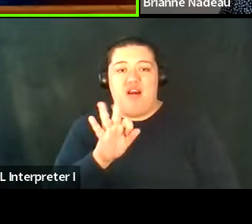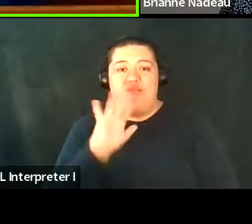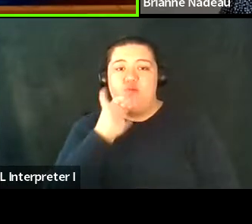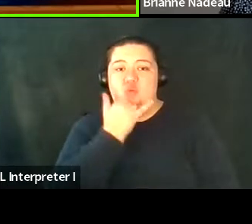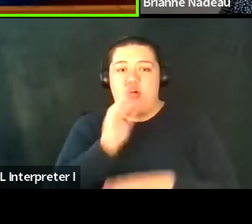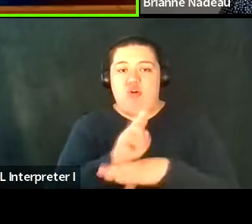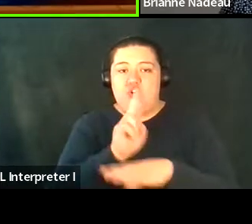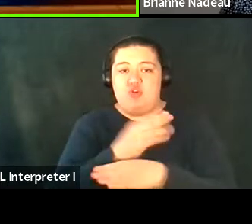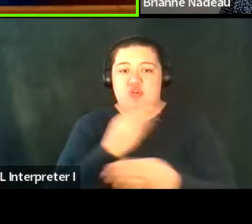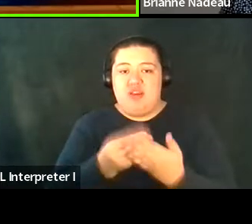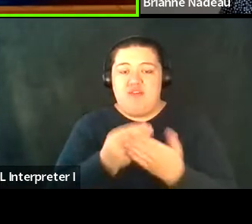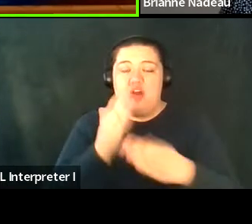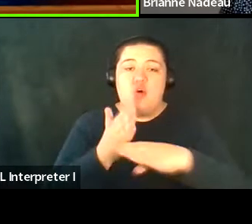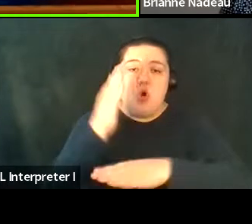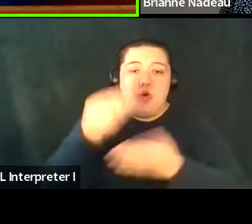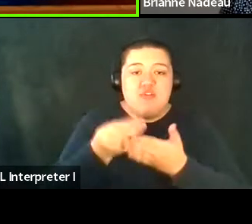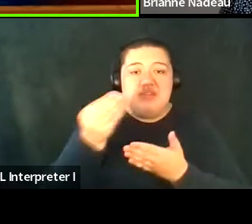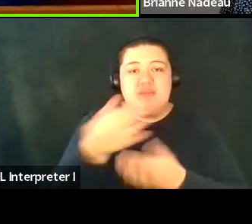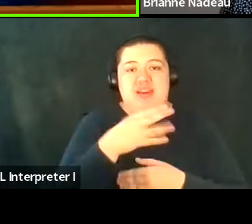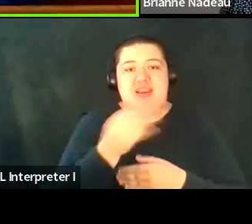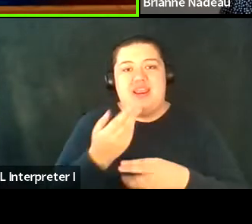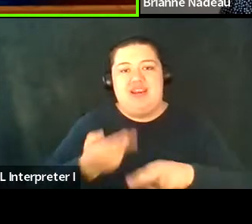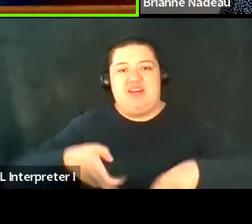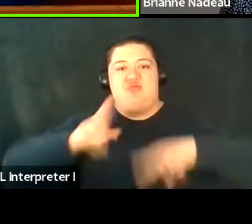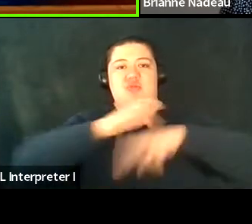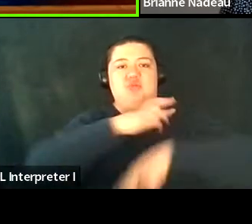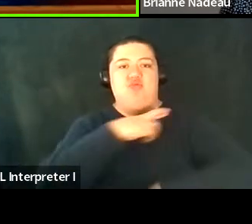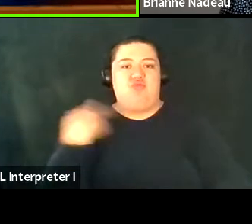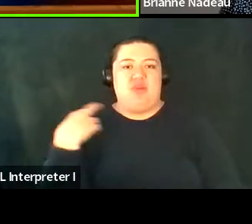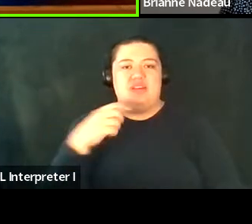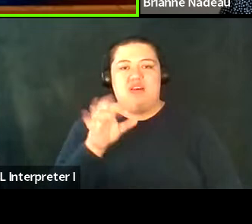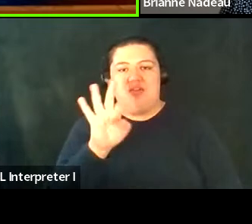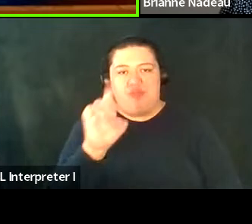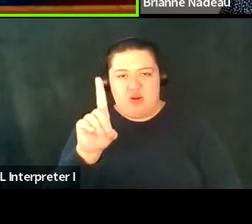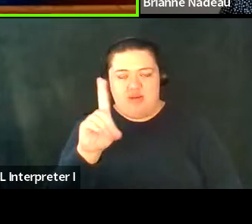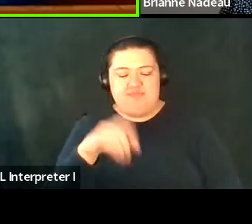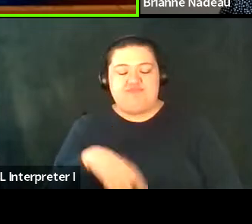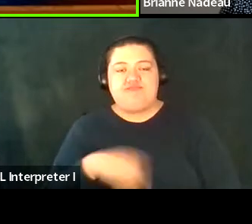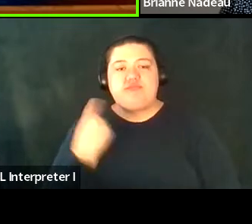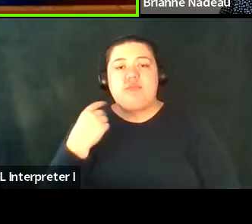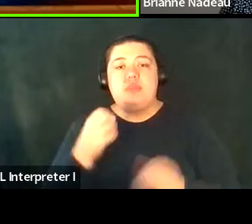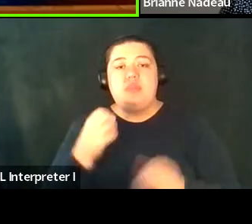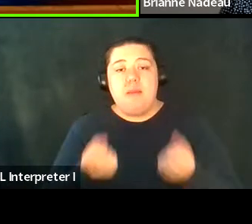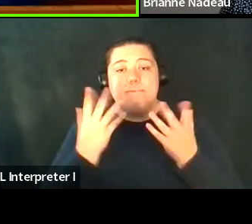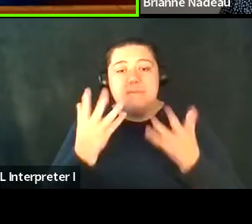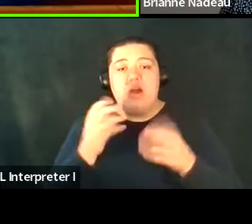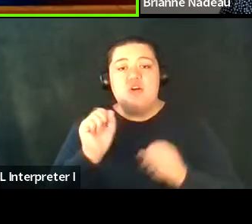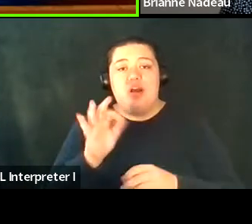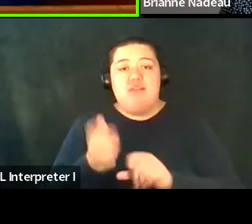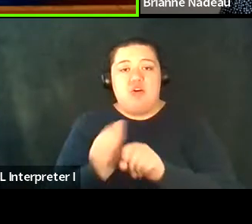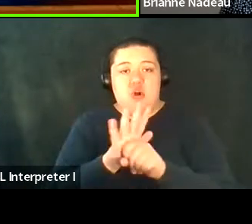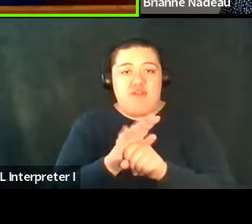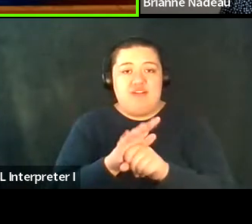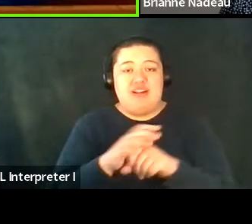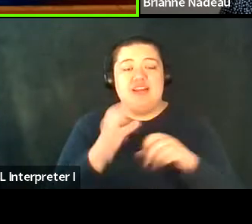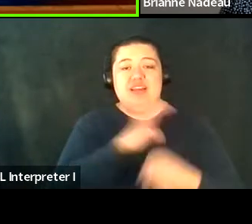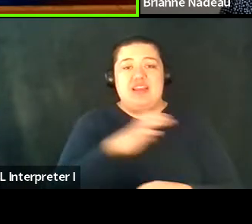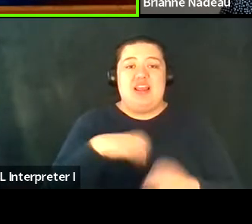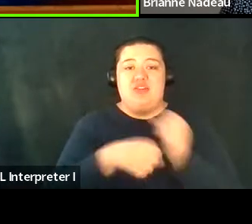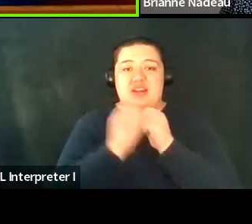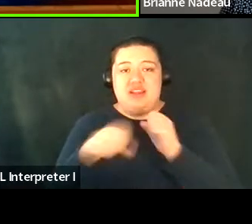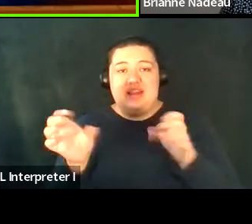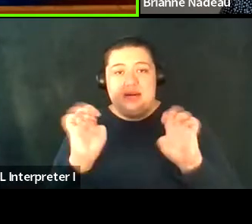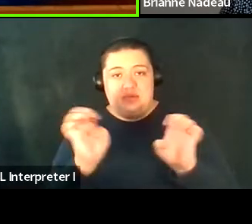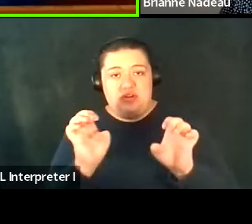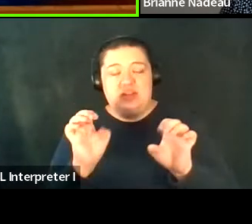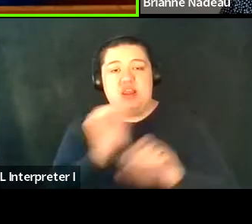funds, overspending, and increased risk of fraud. During much of the COVID-19 pandemic, council extended emergency authority for